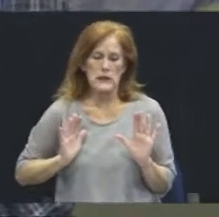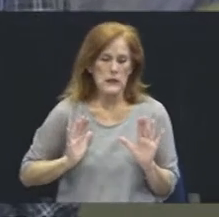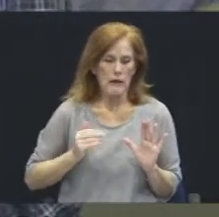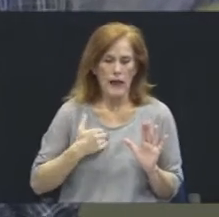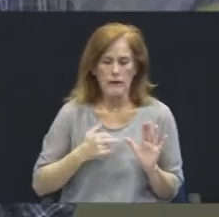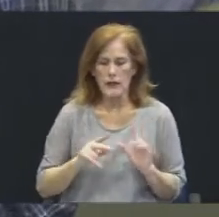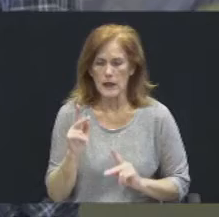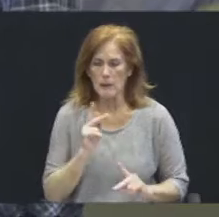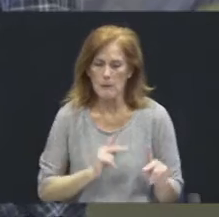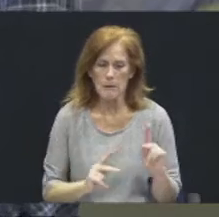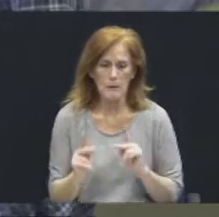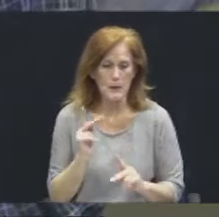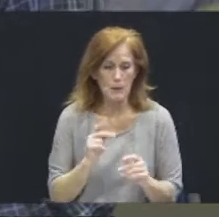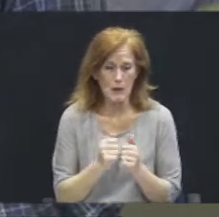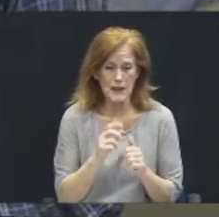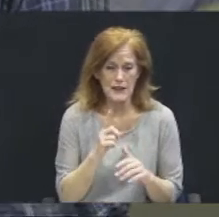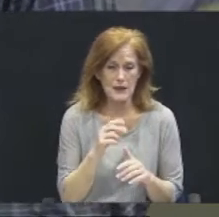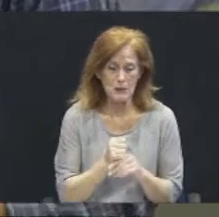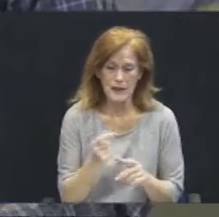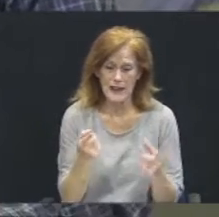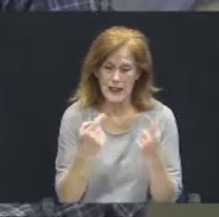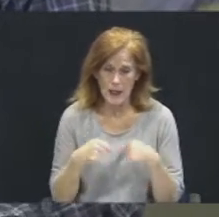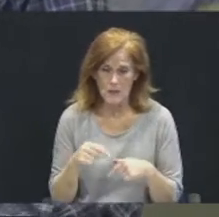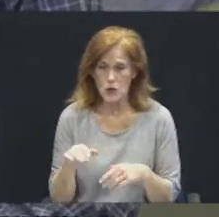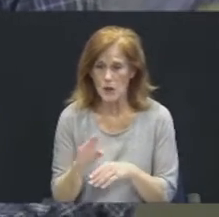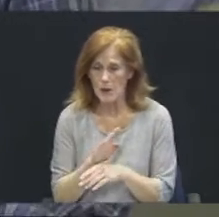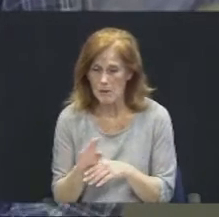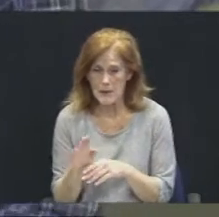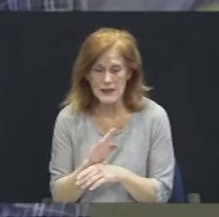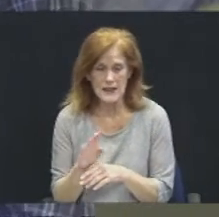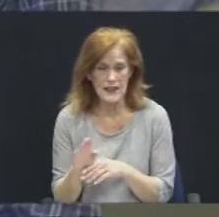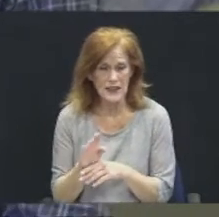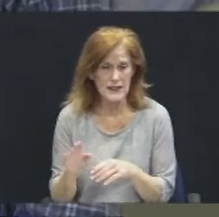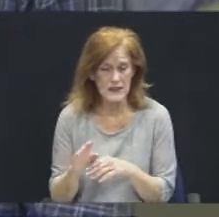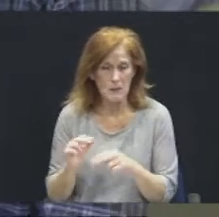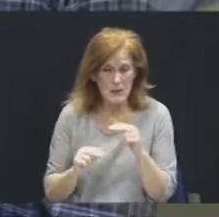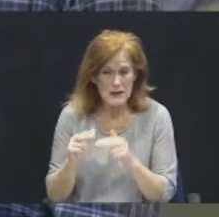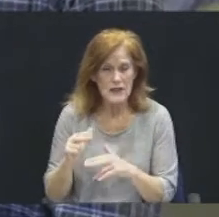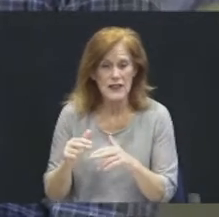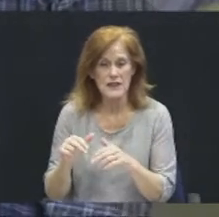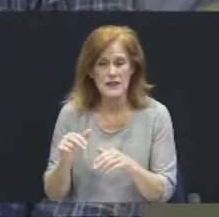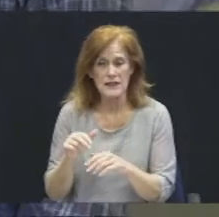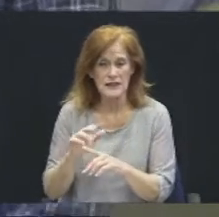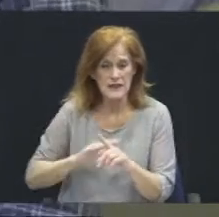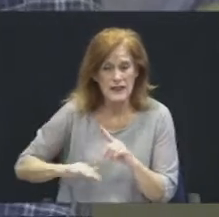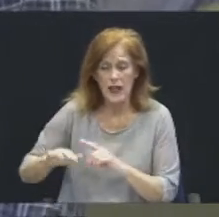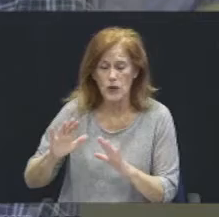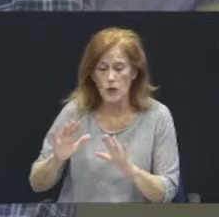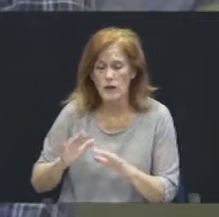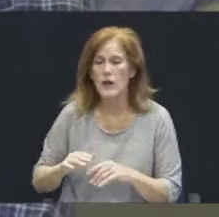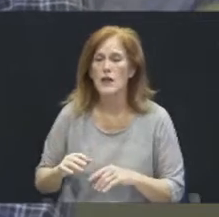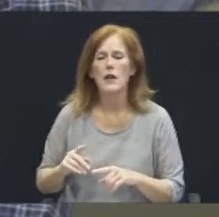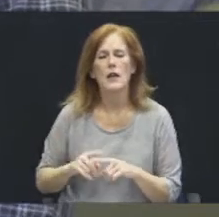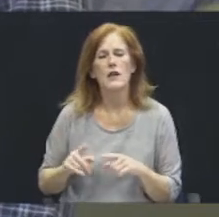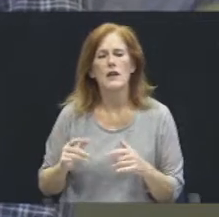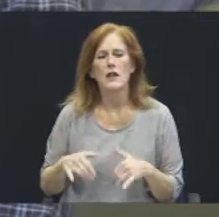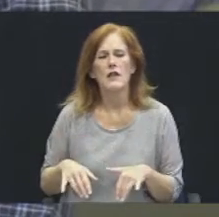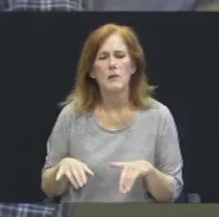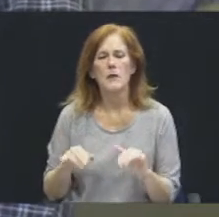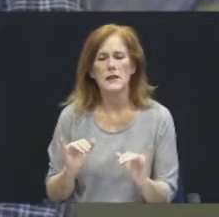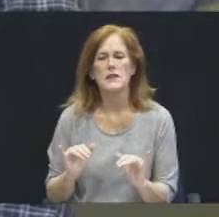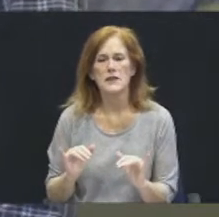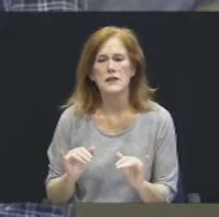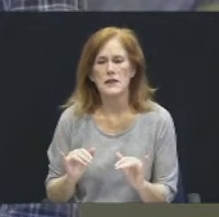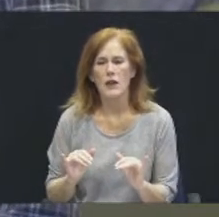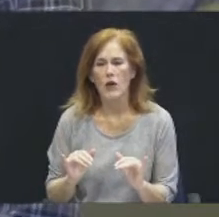individuals with disabilities on their campus and on their business sites. But there is still the concern